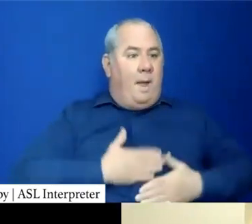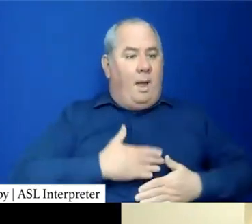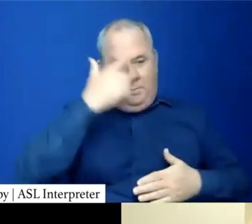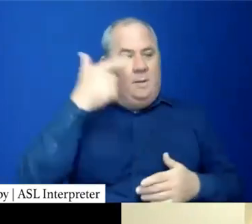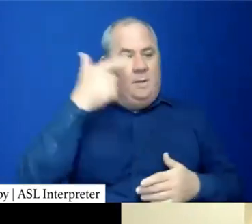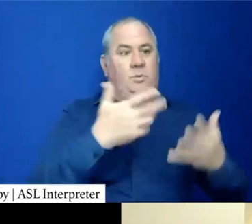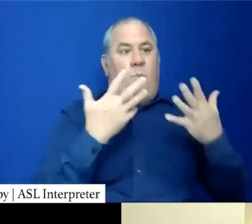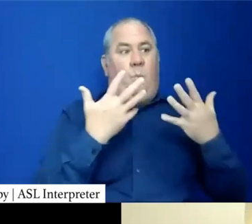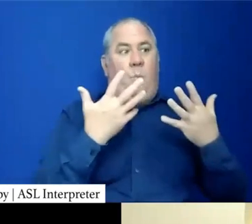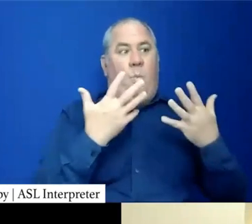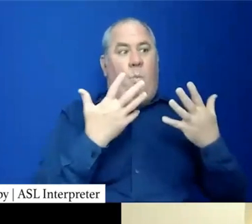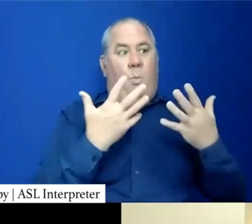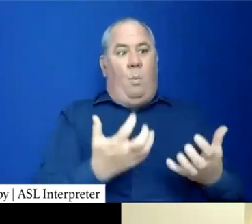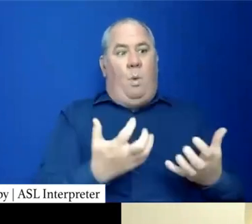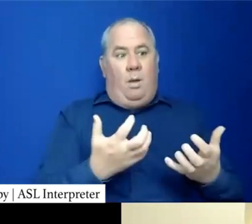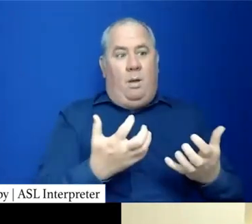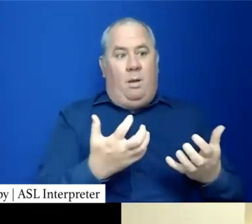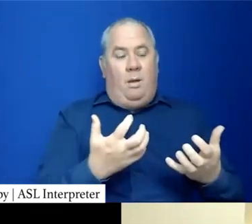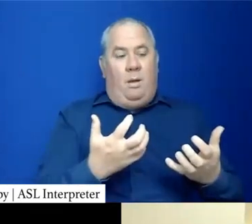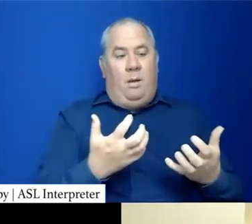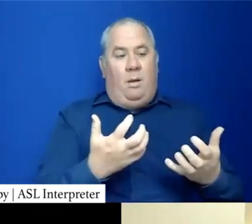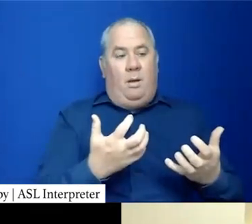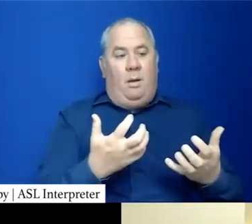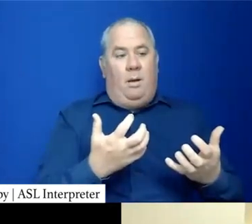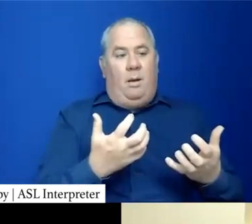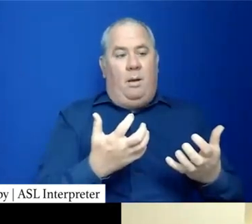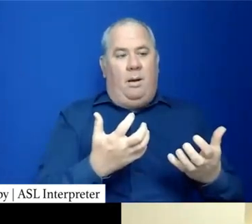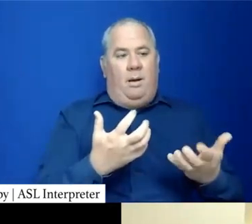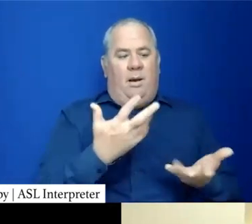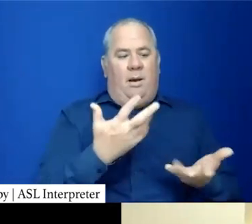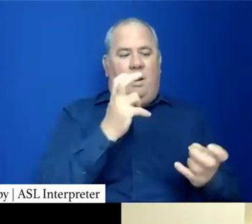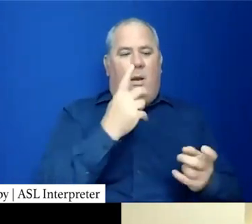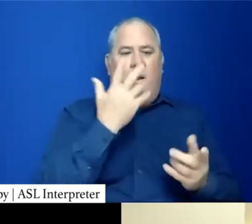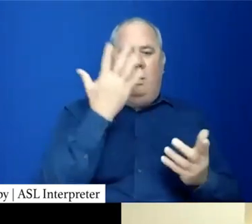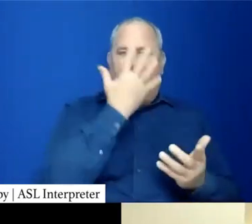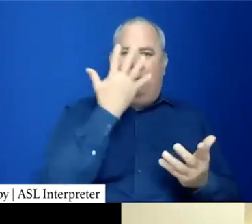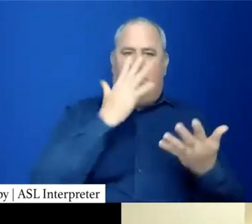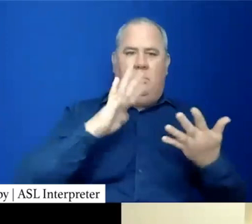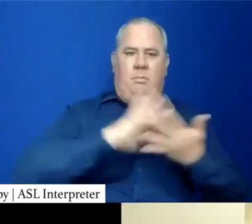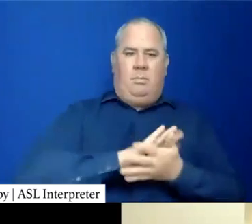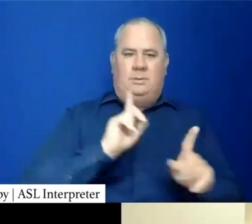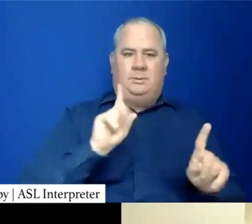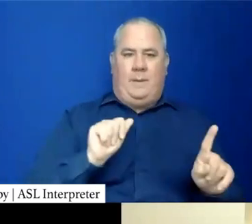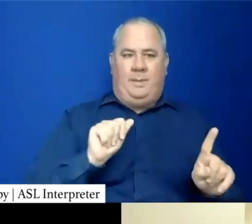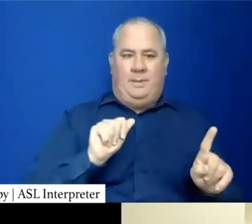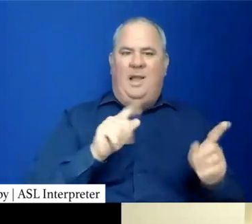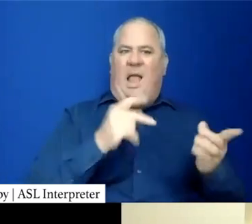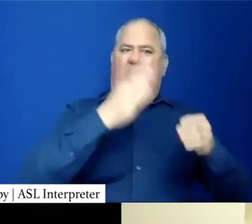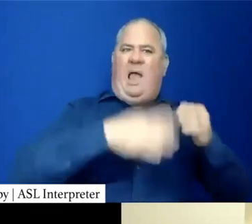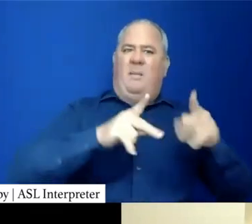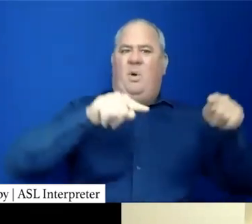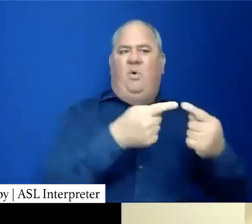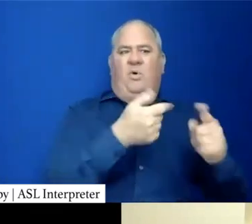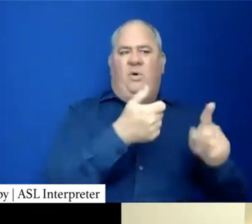bar being quote unquote rest disabled. And when you have physical therapists saying like no pain, no gain,